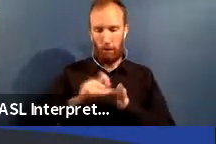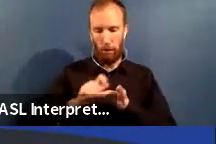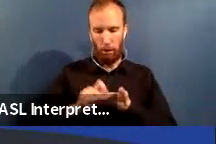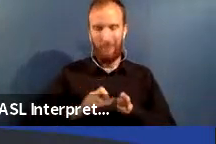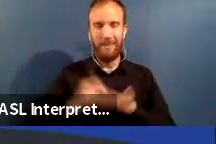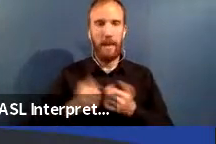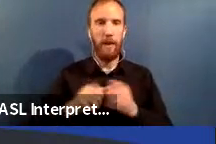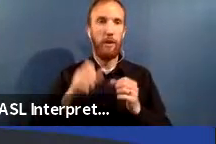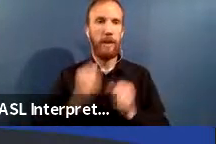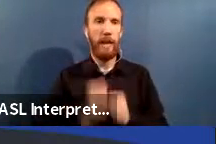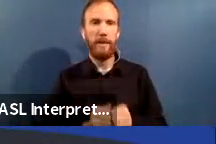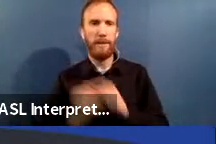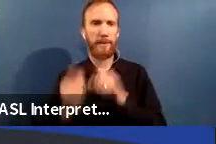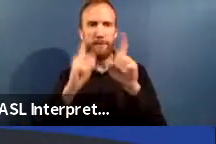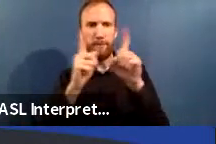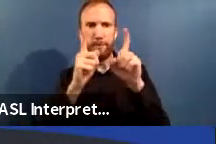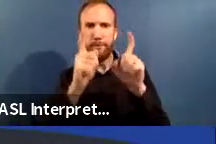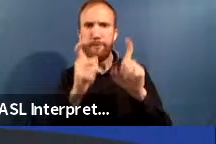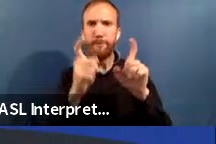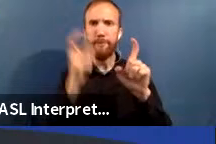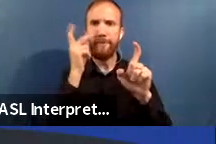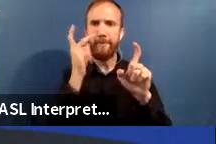link so that you have it for later.